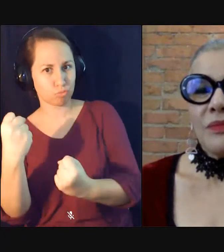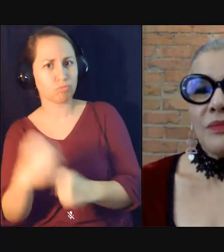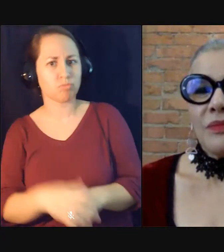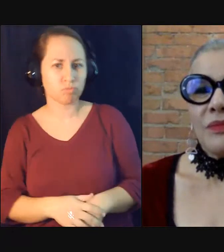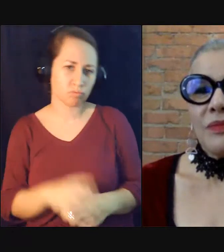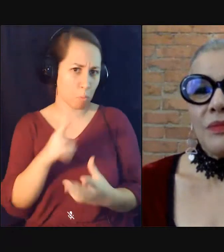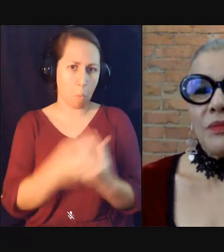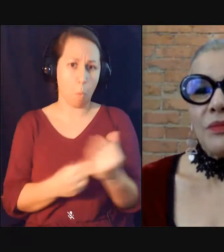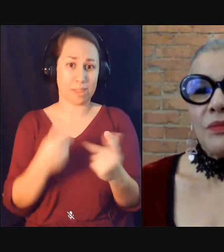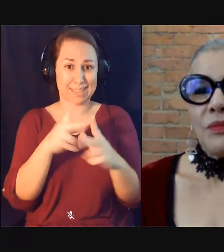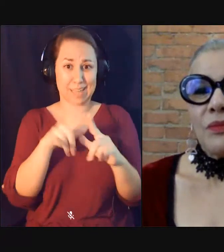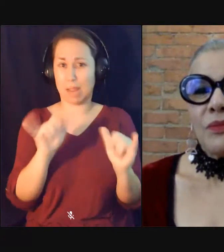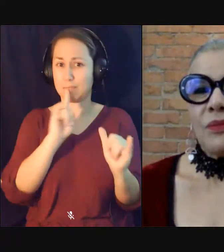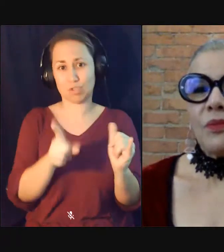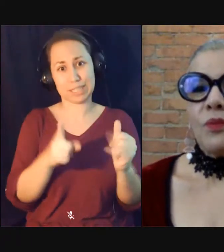I think that,